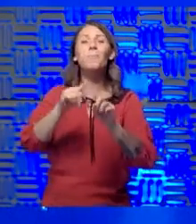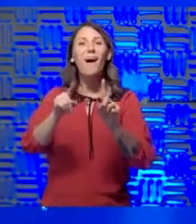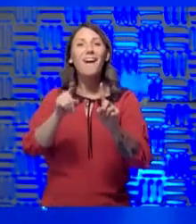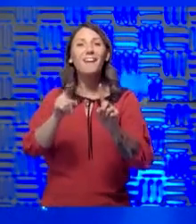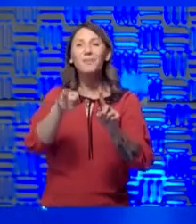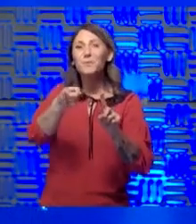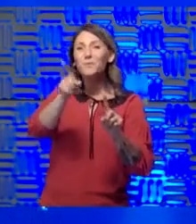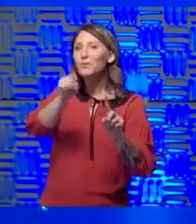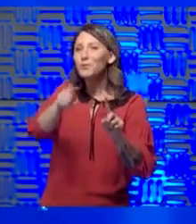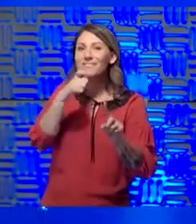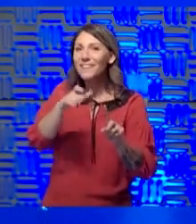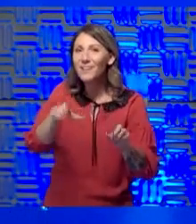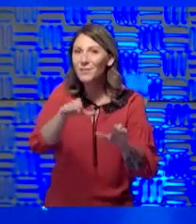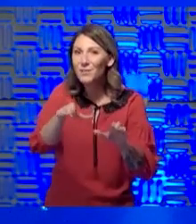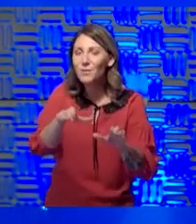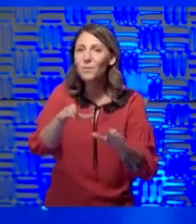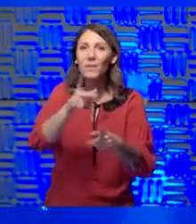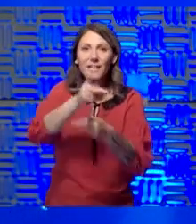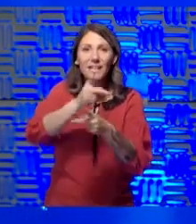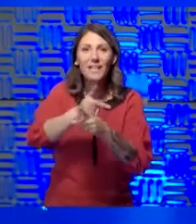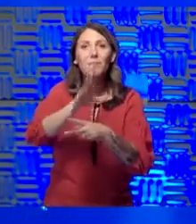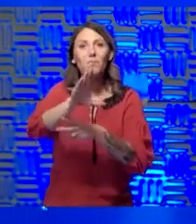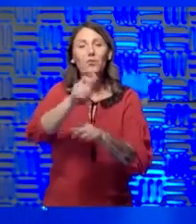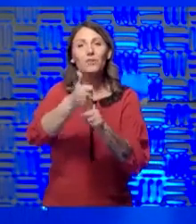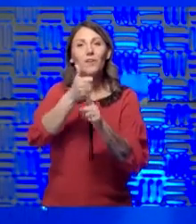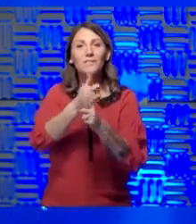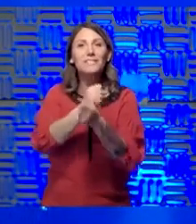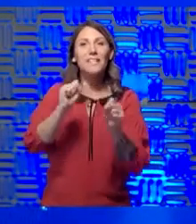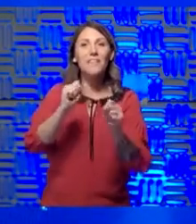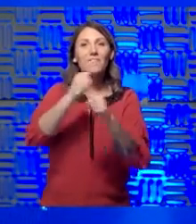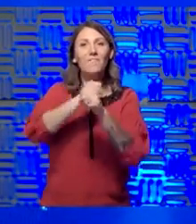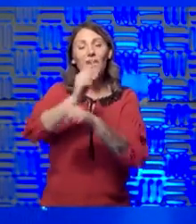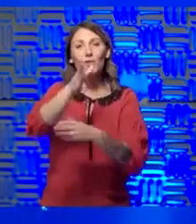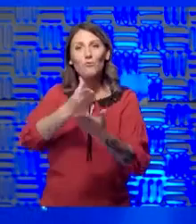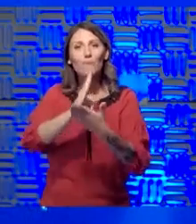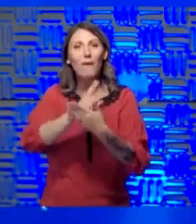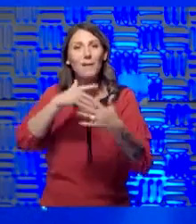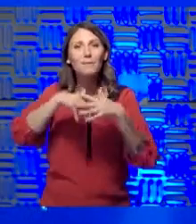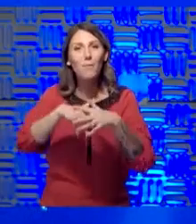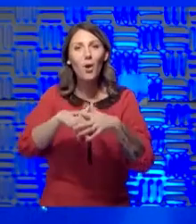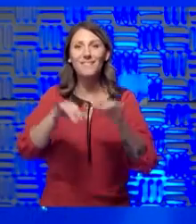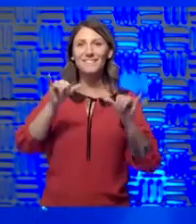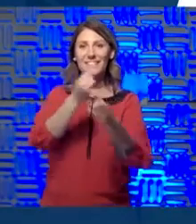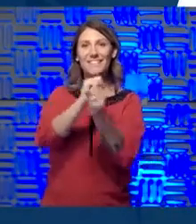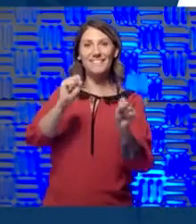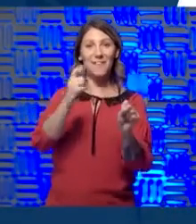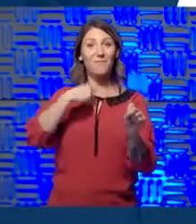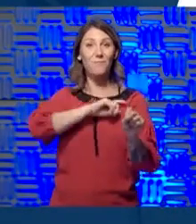going to keep you safe. Fight for the right to party. Stay safe. Thank you all. We'll be back tomorrow.